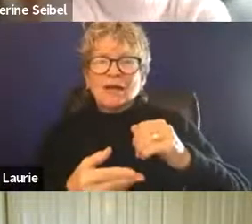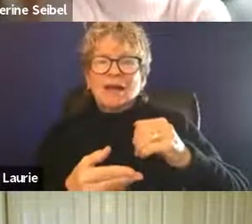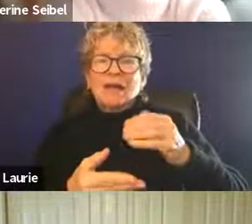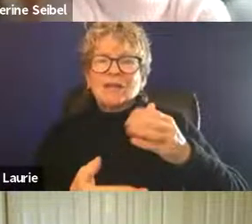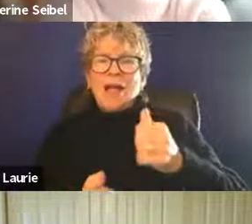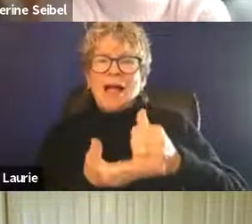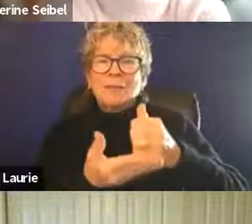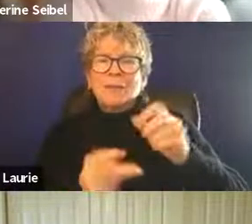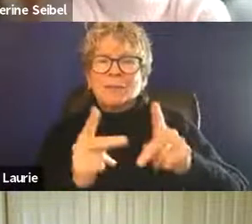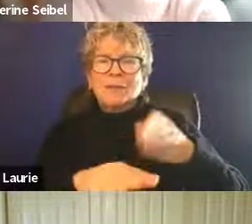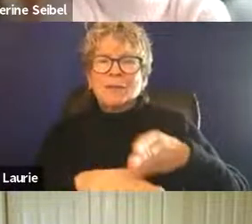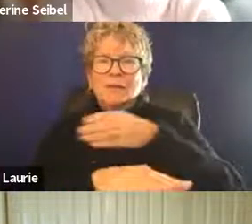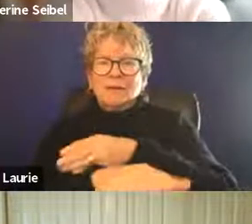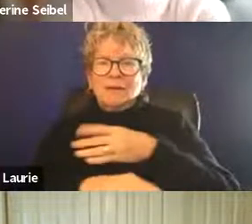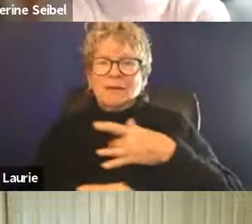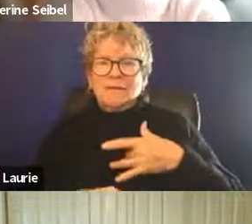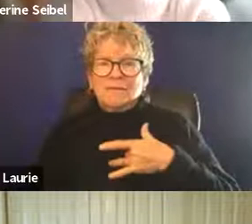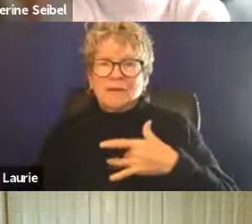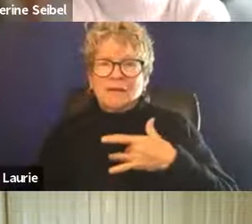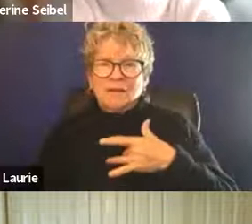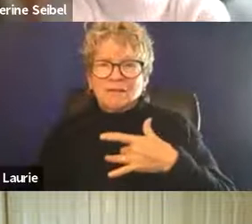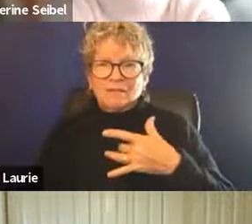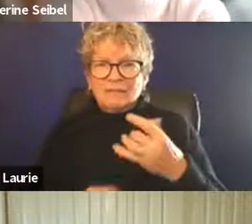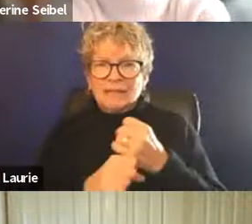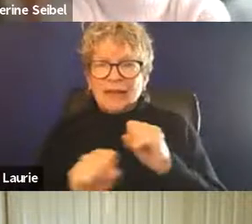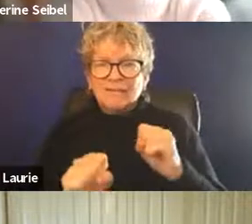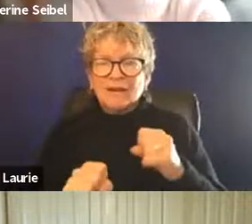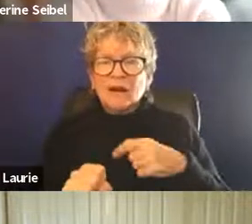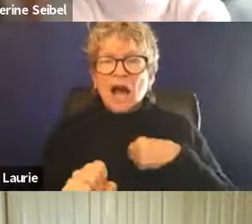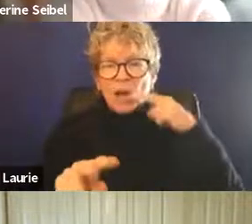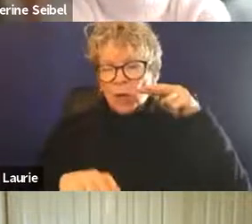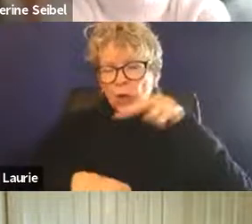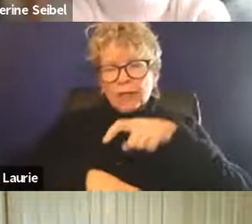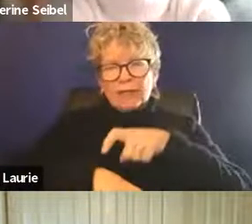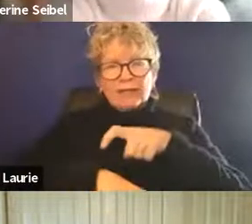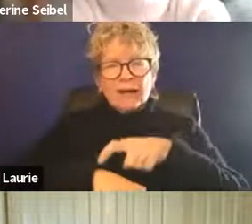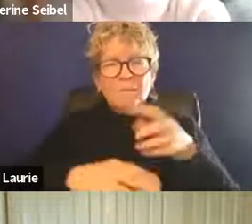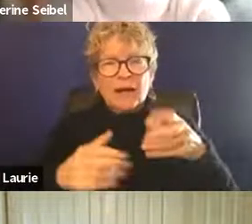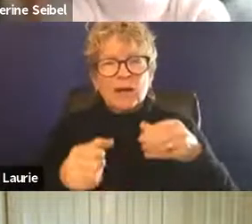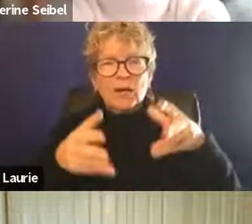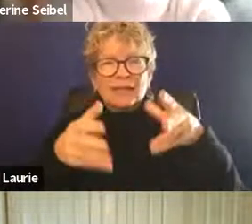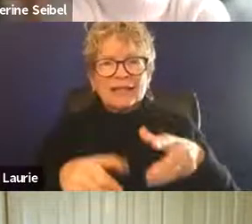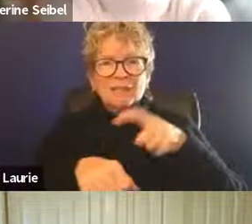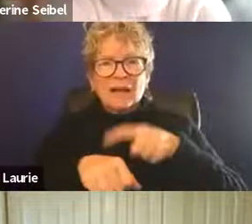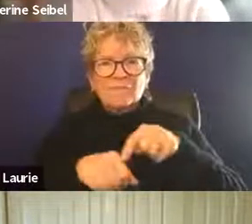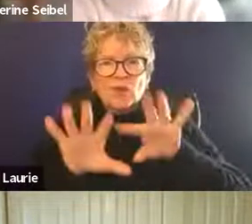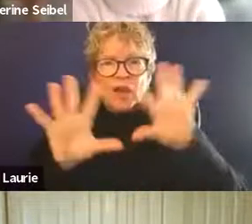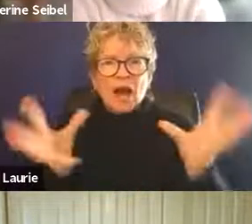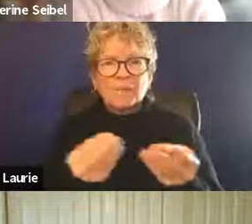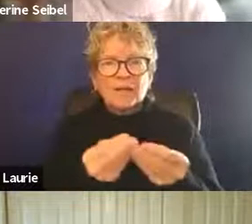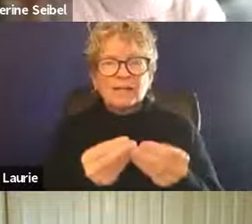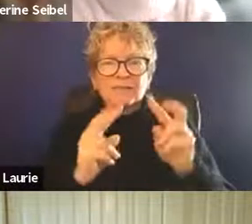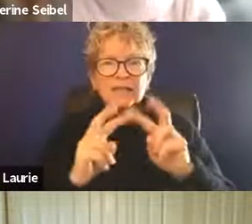I am looking at our time. I do want to preserve your time to talk about the comprehensive assessment. So I'm going to make the call that